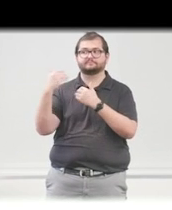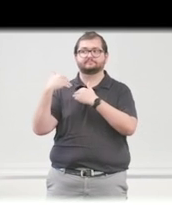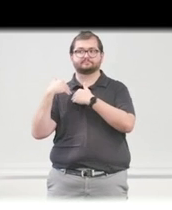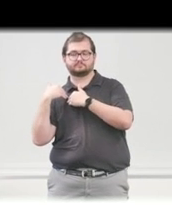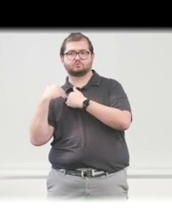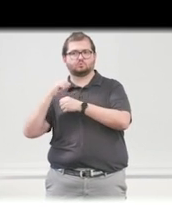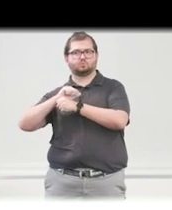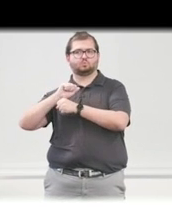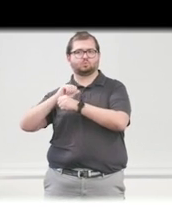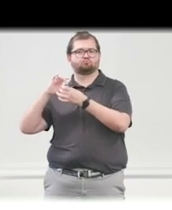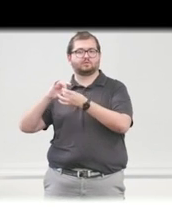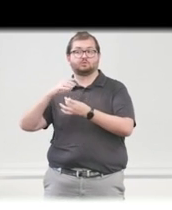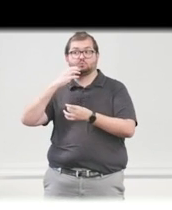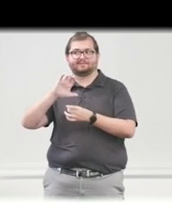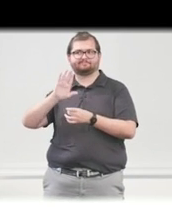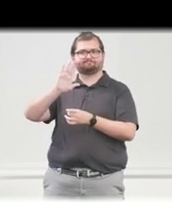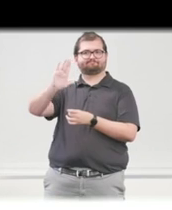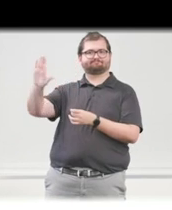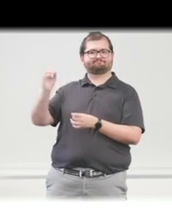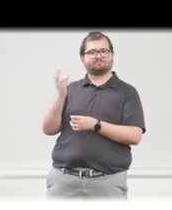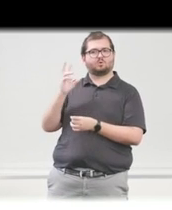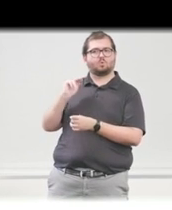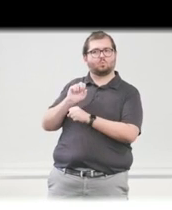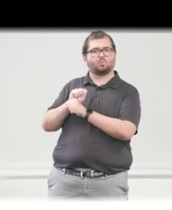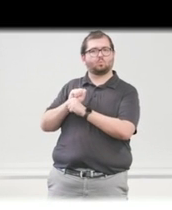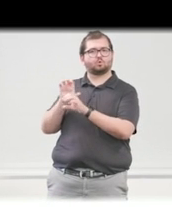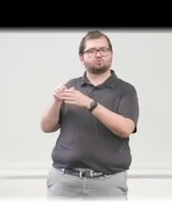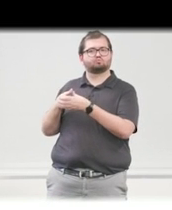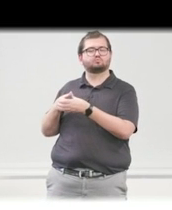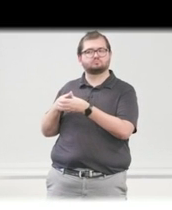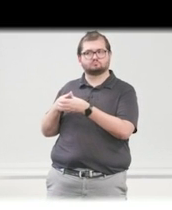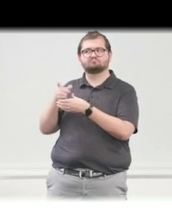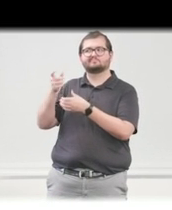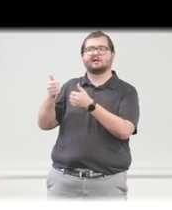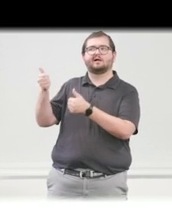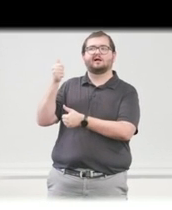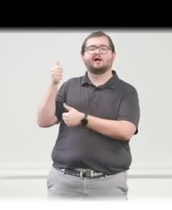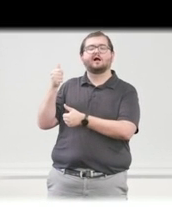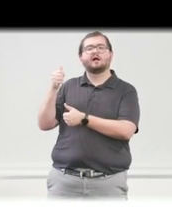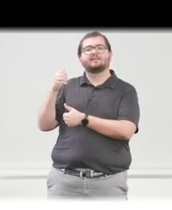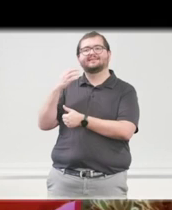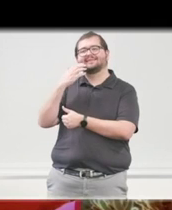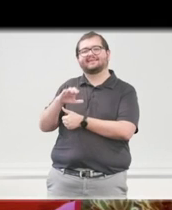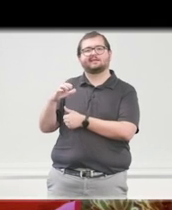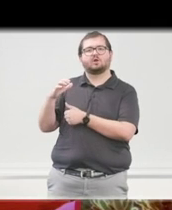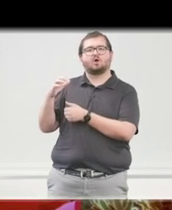around heat had their own work group as well. That was led by our Chief Heat Officer, Eugene